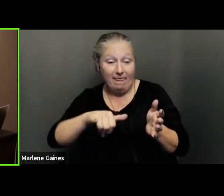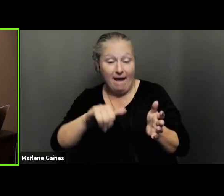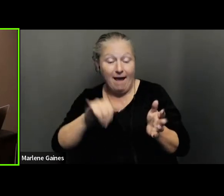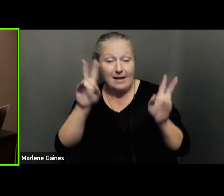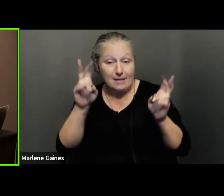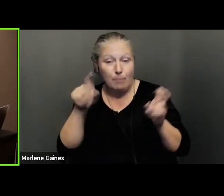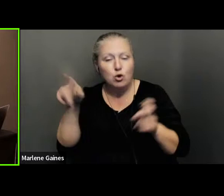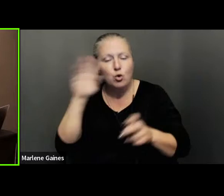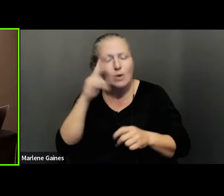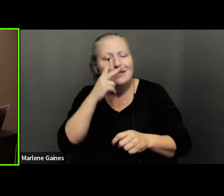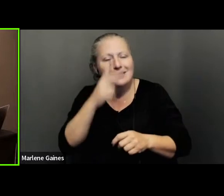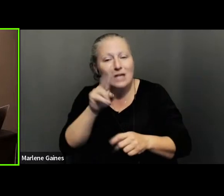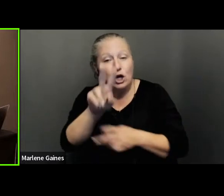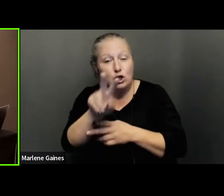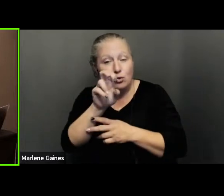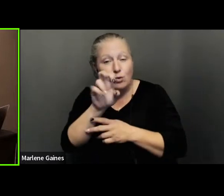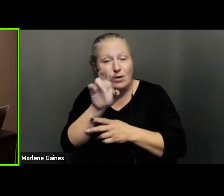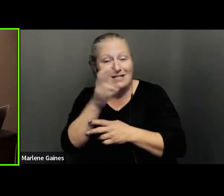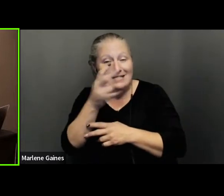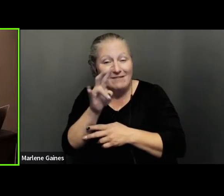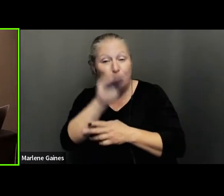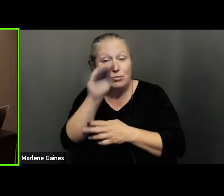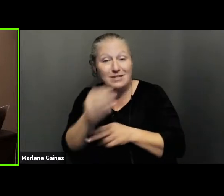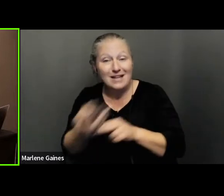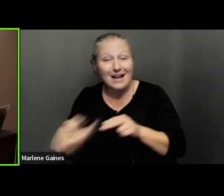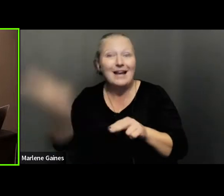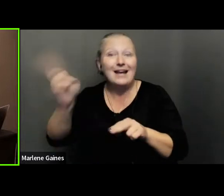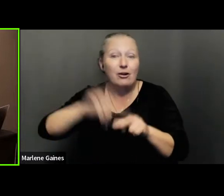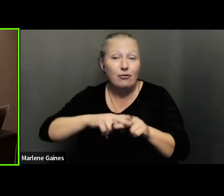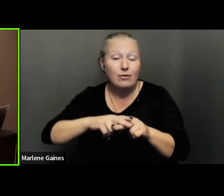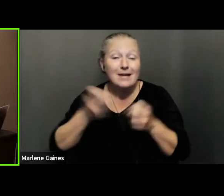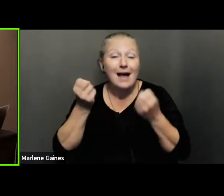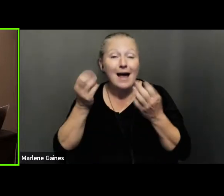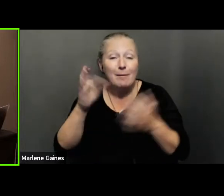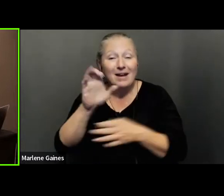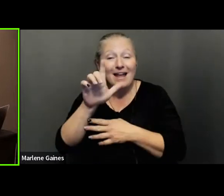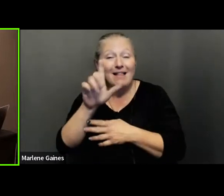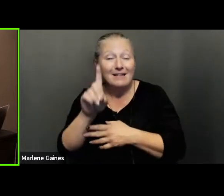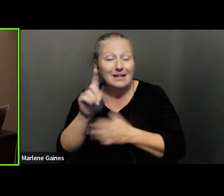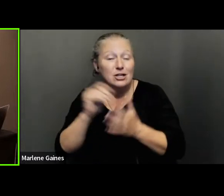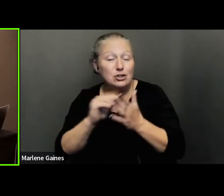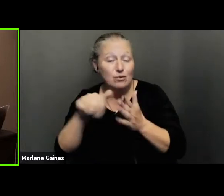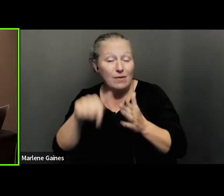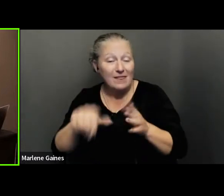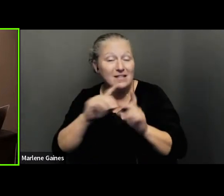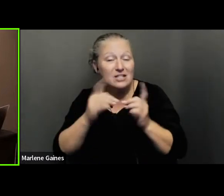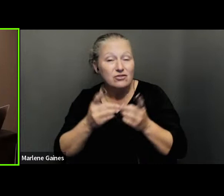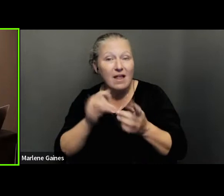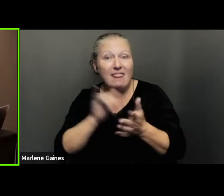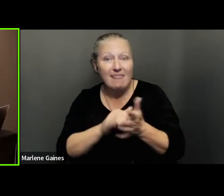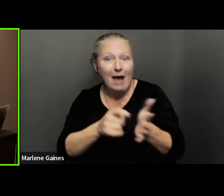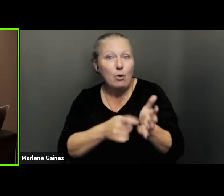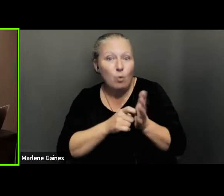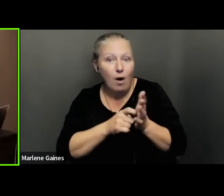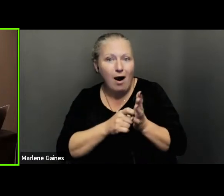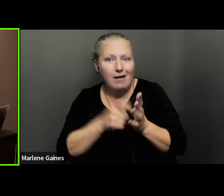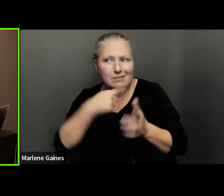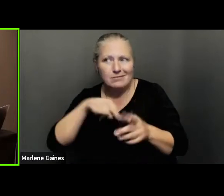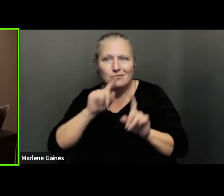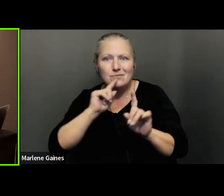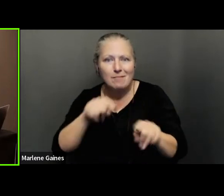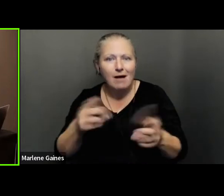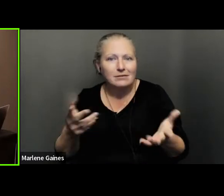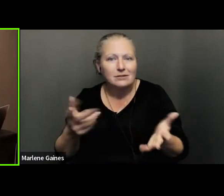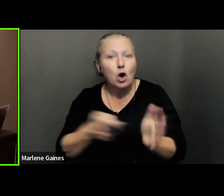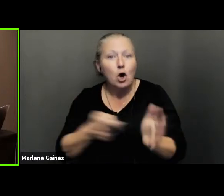you're going to see that there's a 217% increase in the number of ELD students in the district. That requires a response. Right.